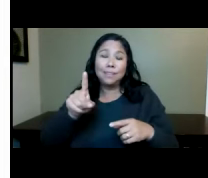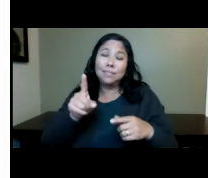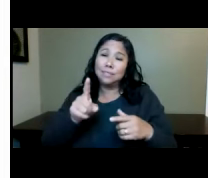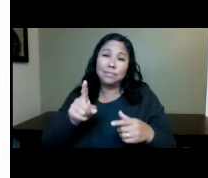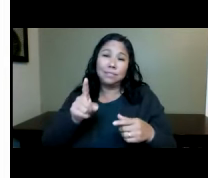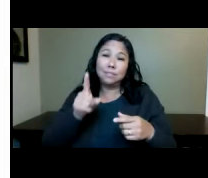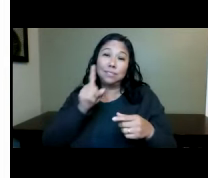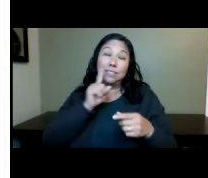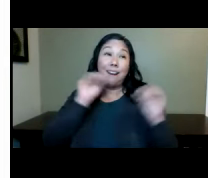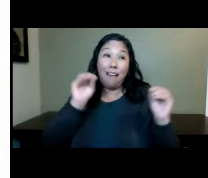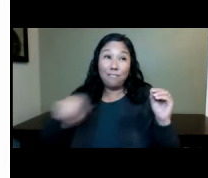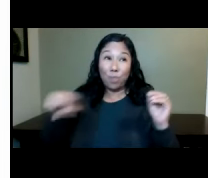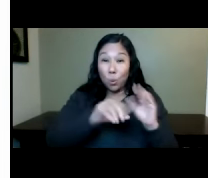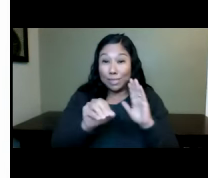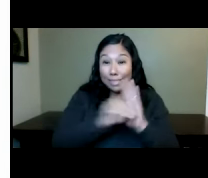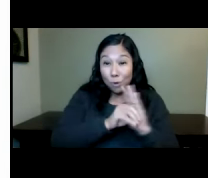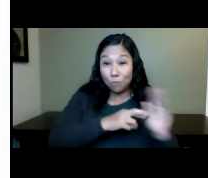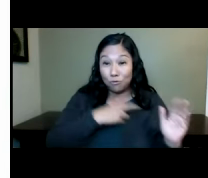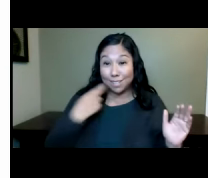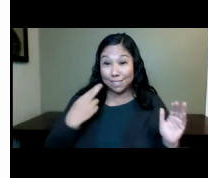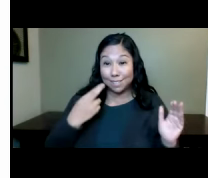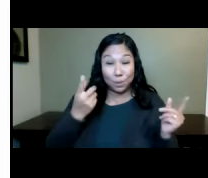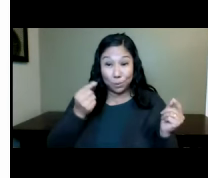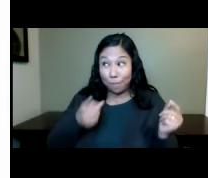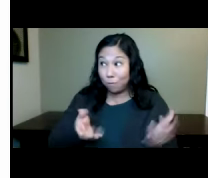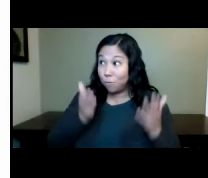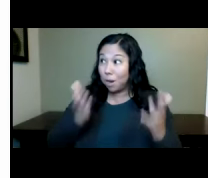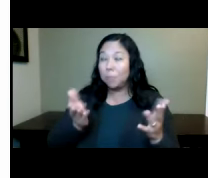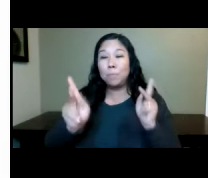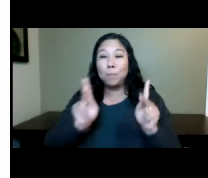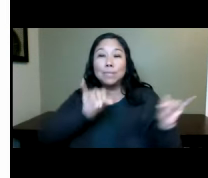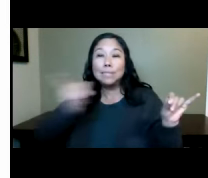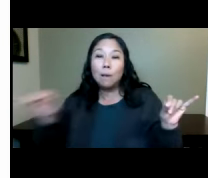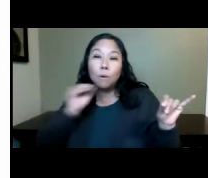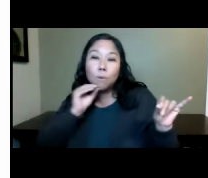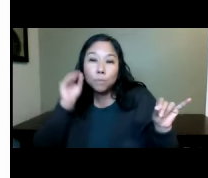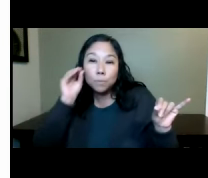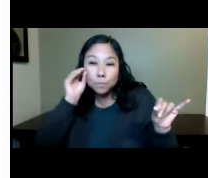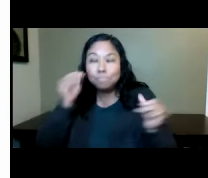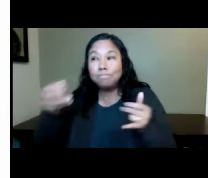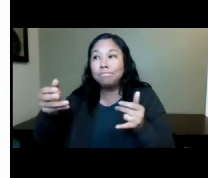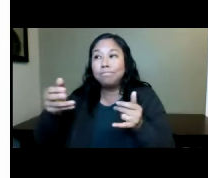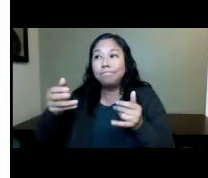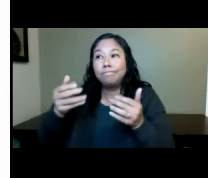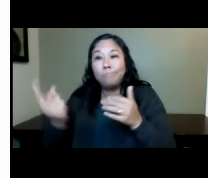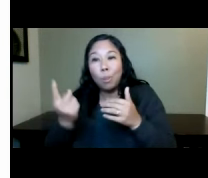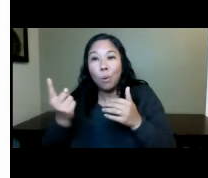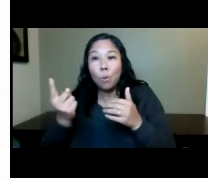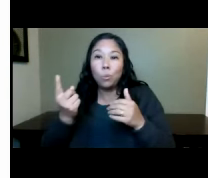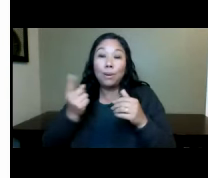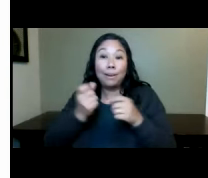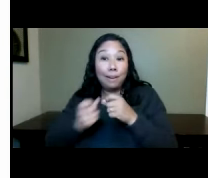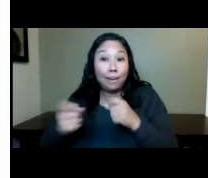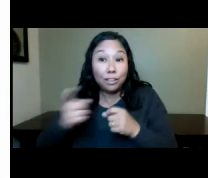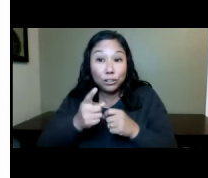with their household and just sit this one out, and we'll hope for a better holiday in 2021. Even Dr. Fauci